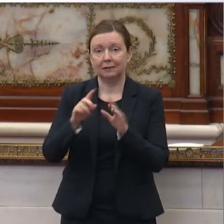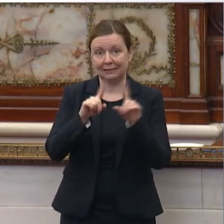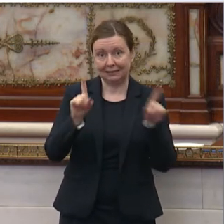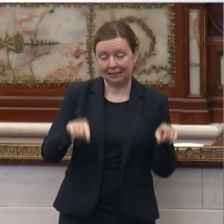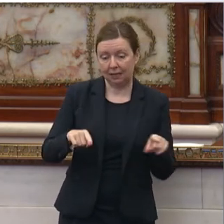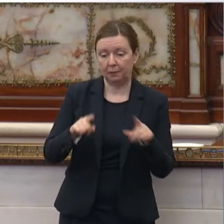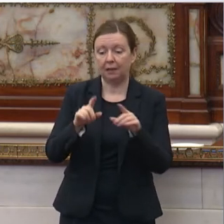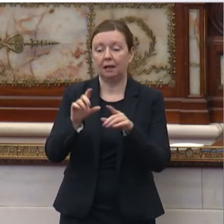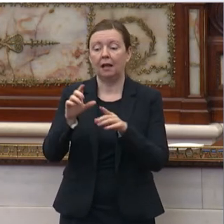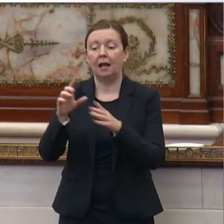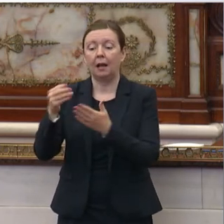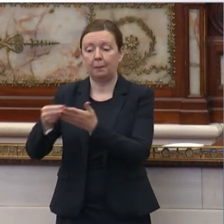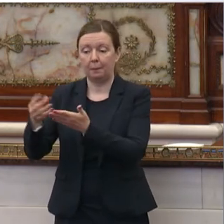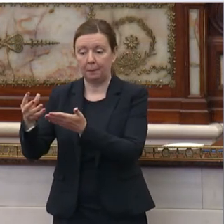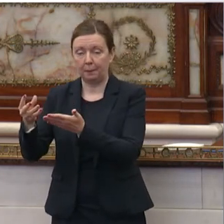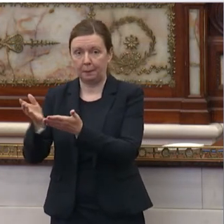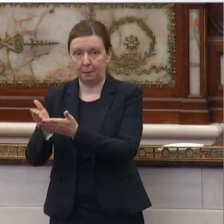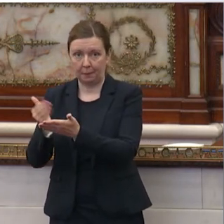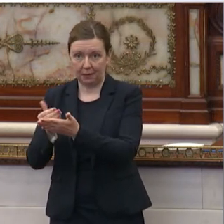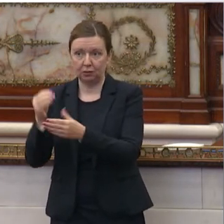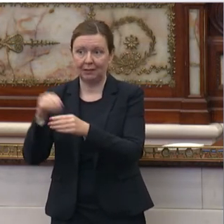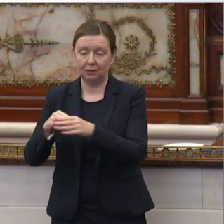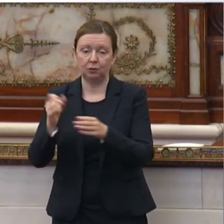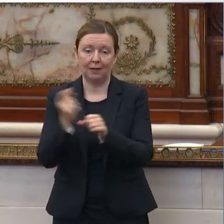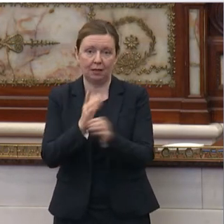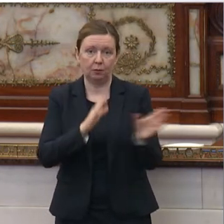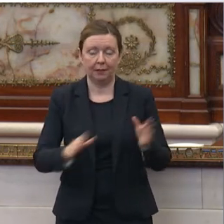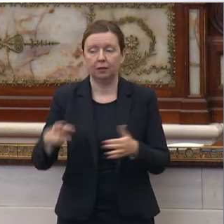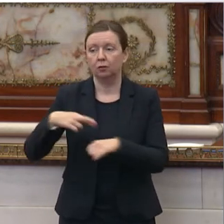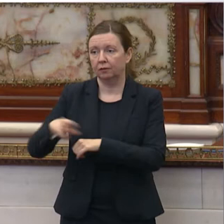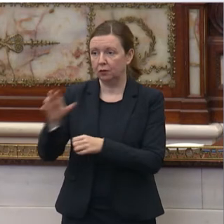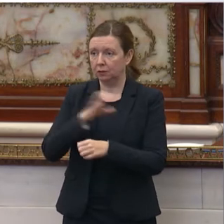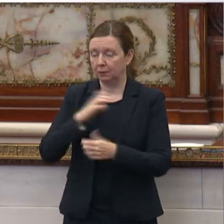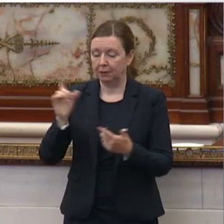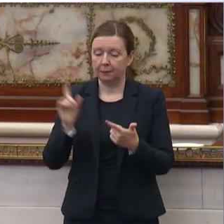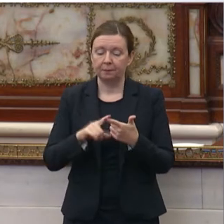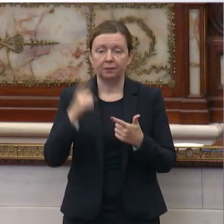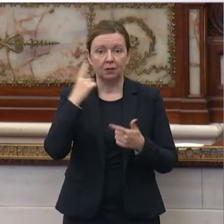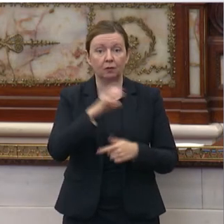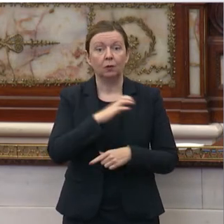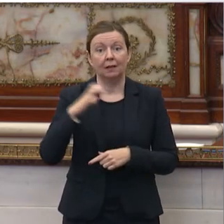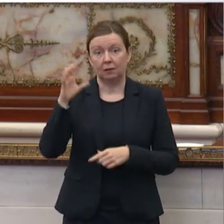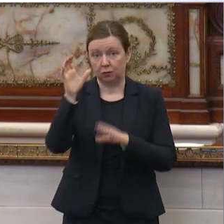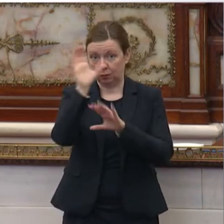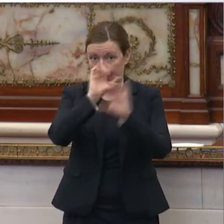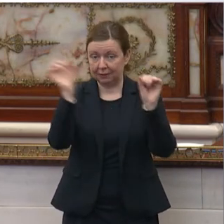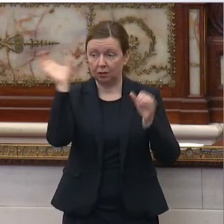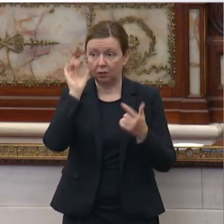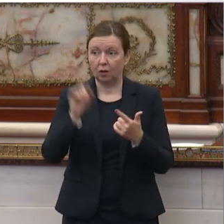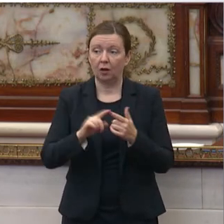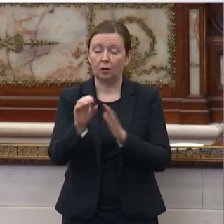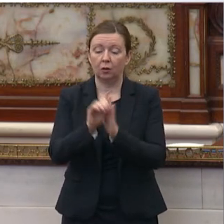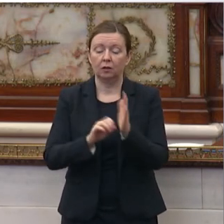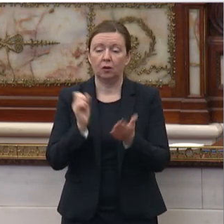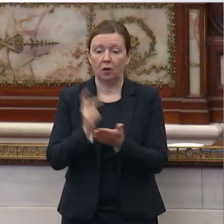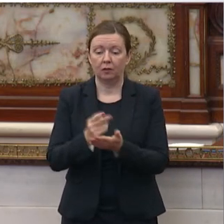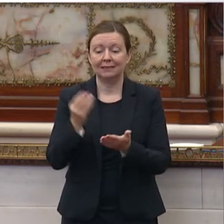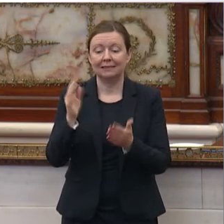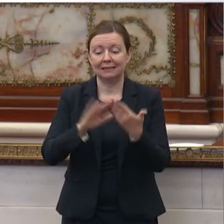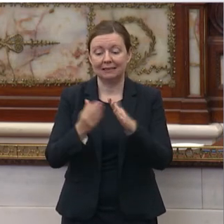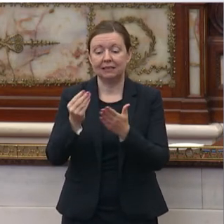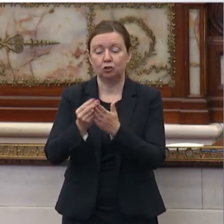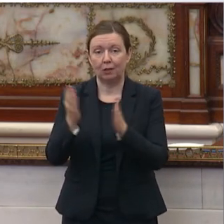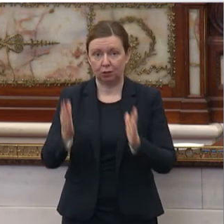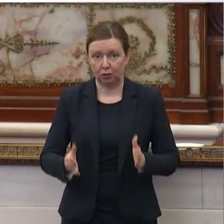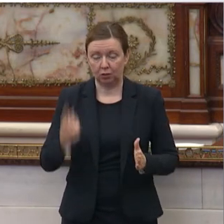into the annual plan. For the committee. Also on behalf of Council President Clark, an ordinance authorizing the city treasurer on behalf of the